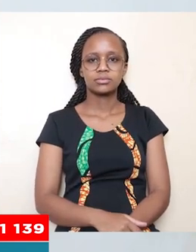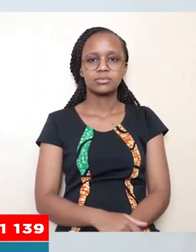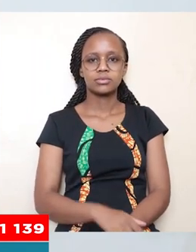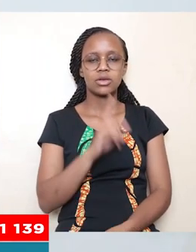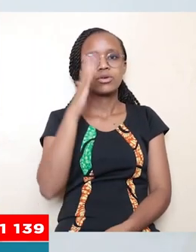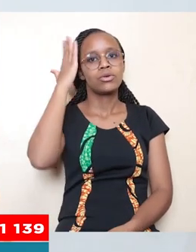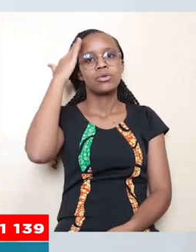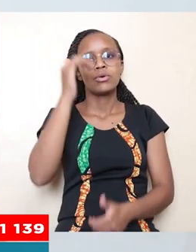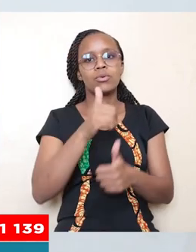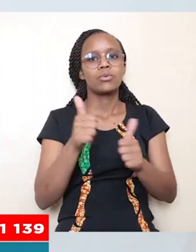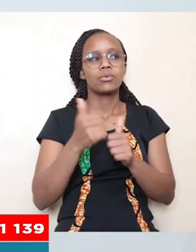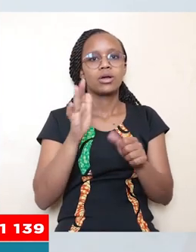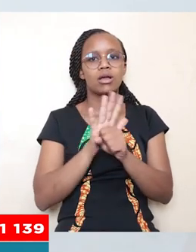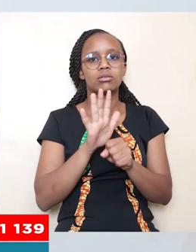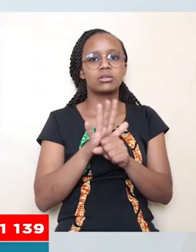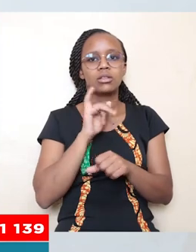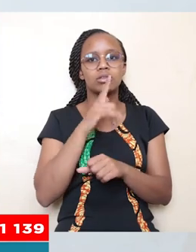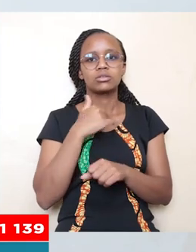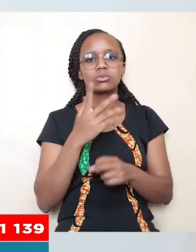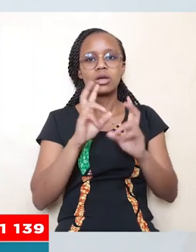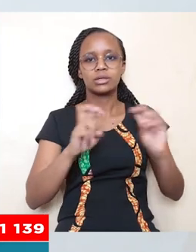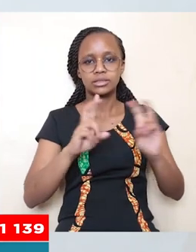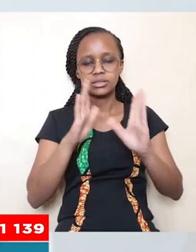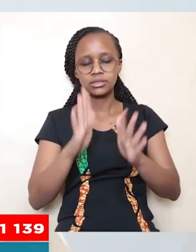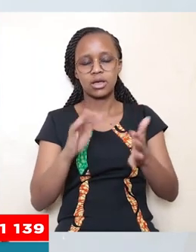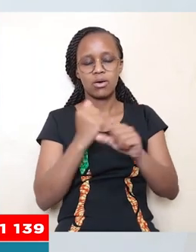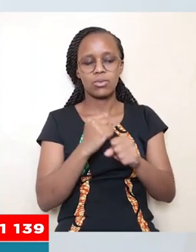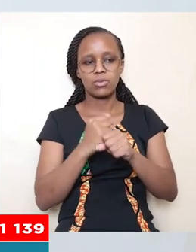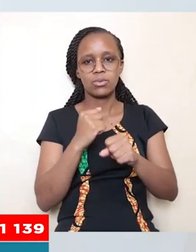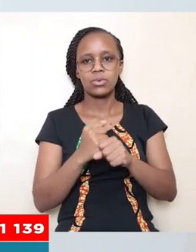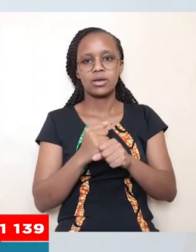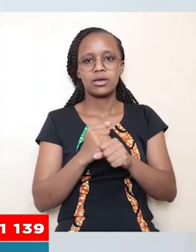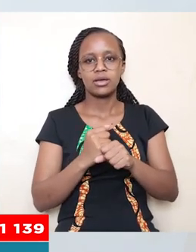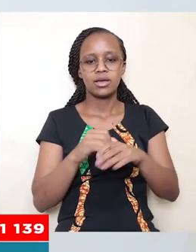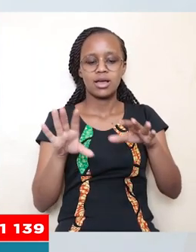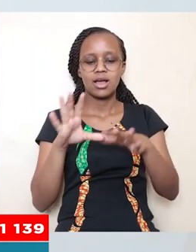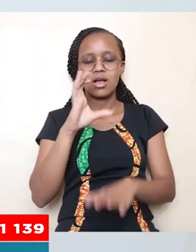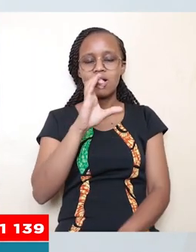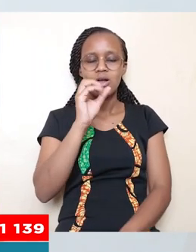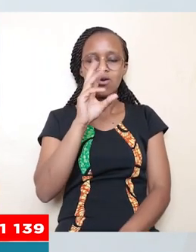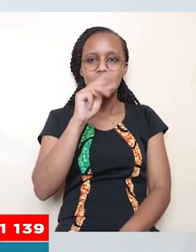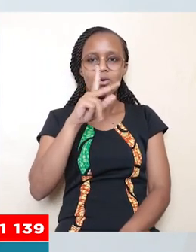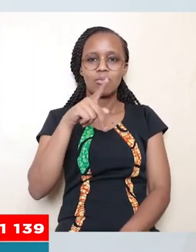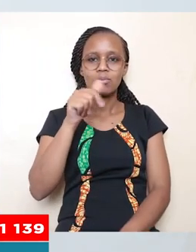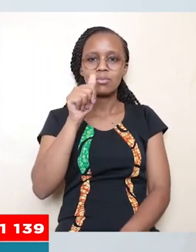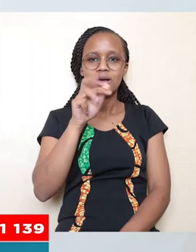Did you know, those of you who are good researchers, because I know you are doing comparative religion,